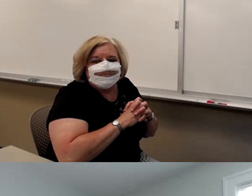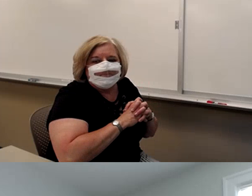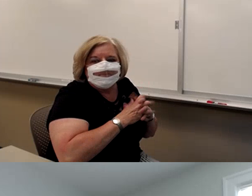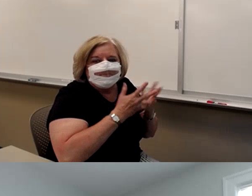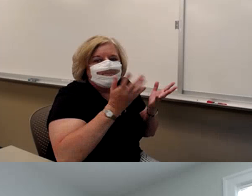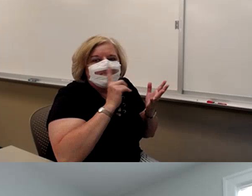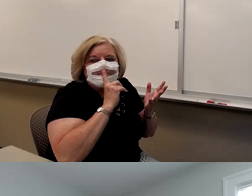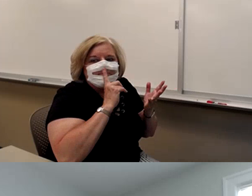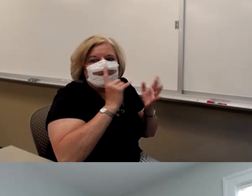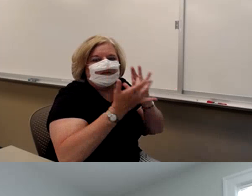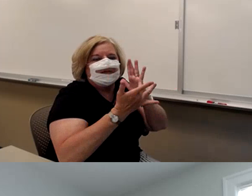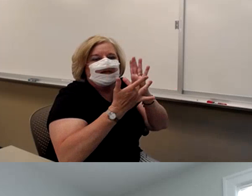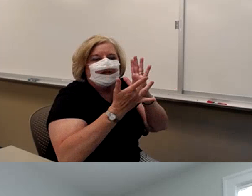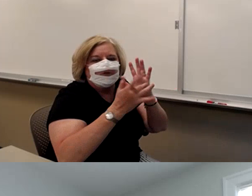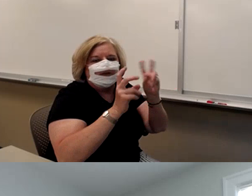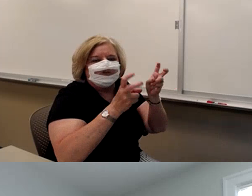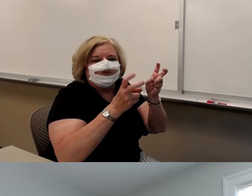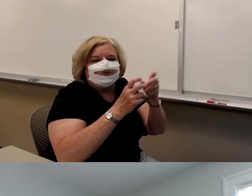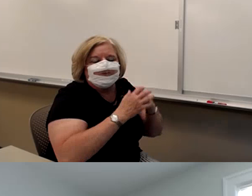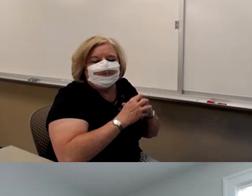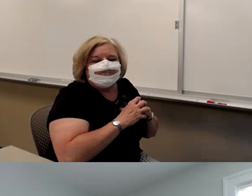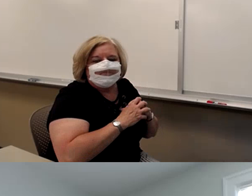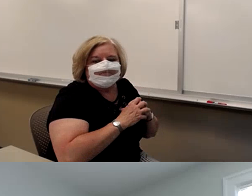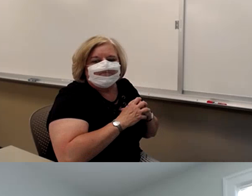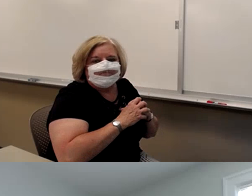Now she's having technical issues.